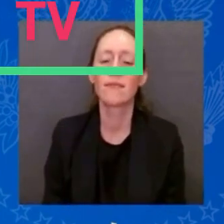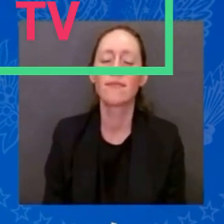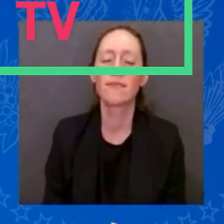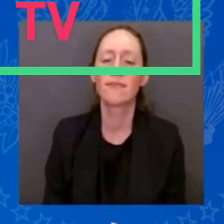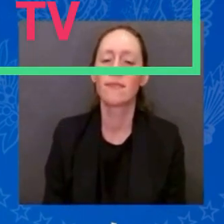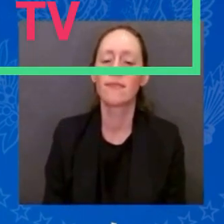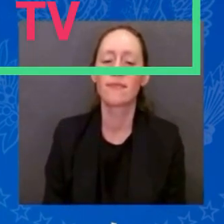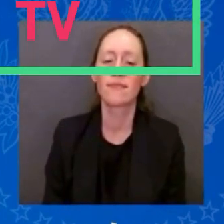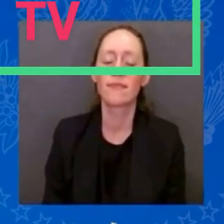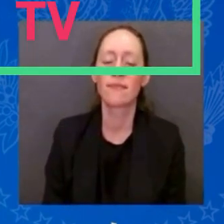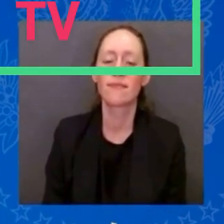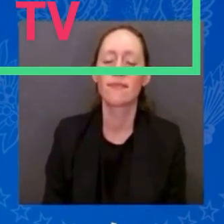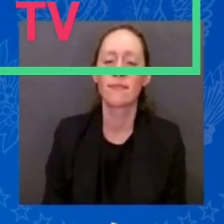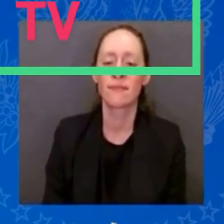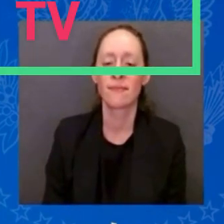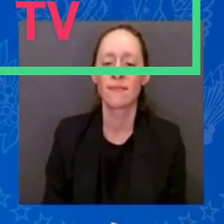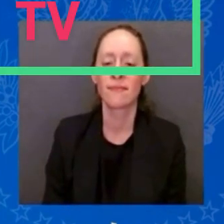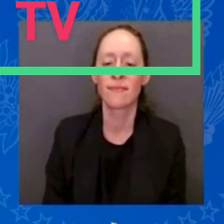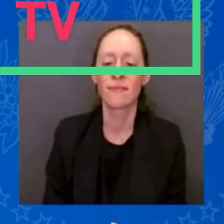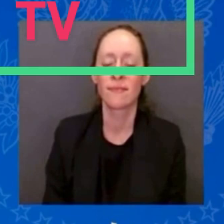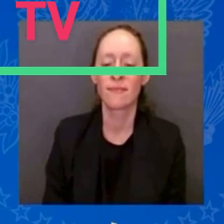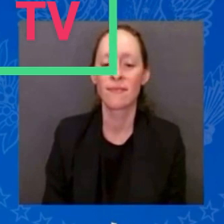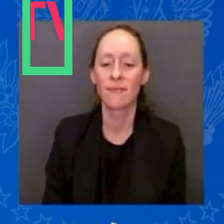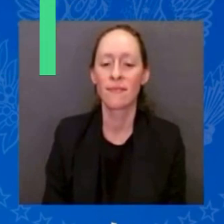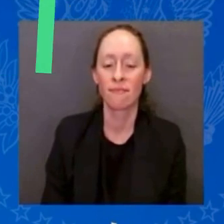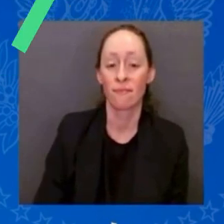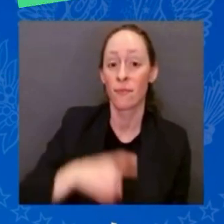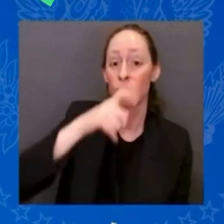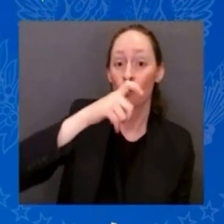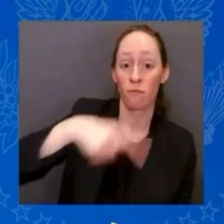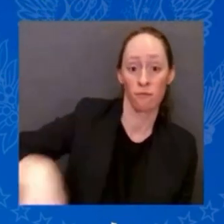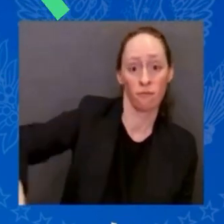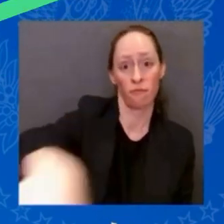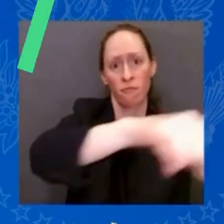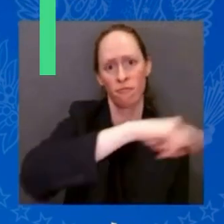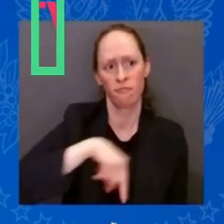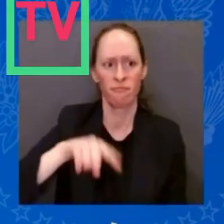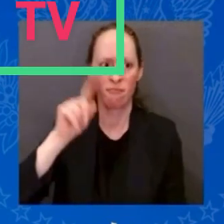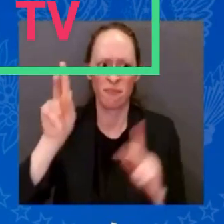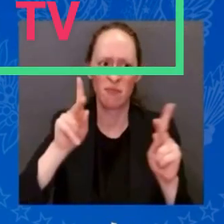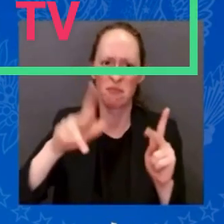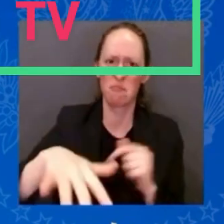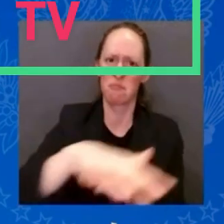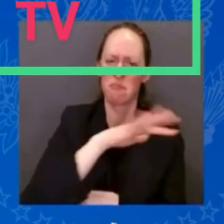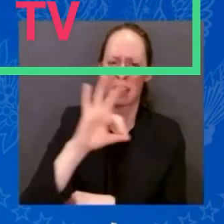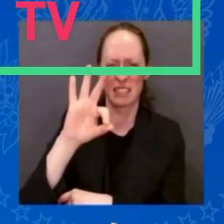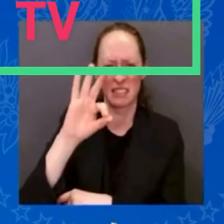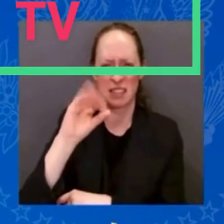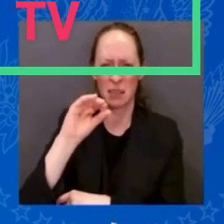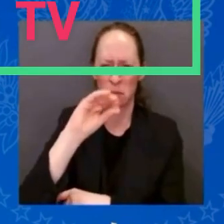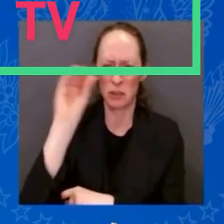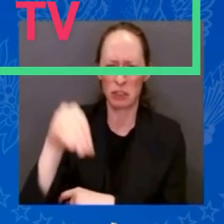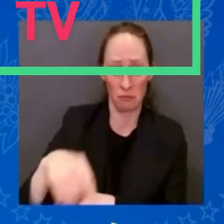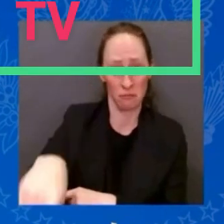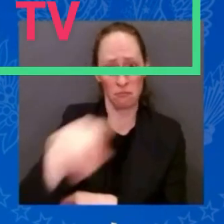the relief would have gone to borrowers, 90% of it, making less than $75,000 a year.